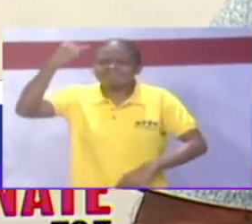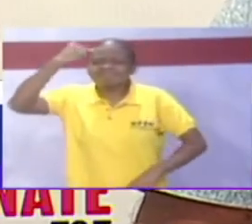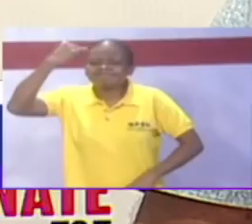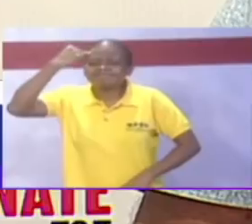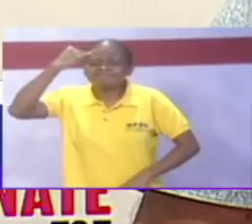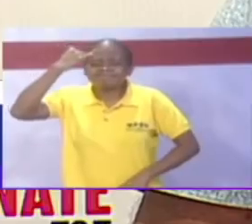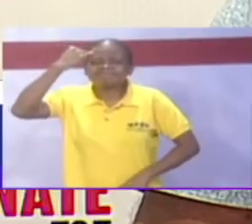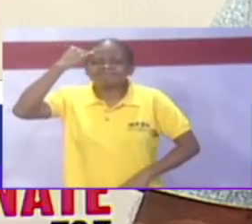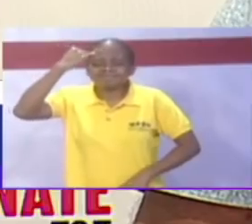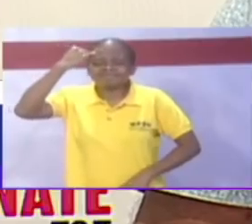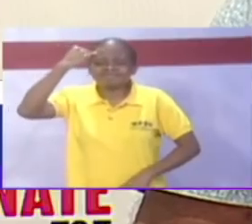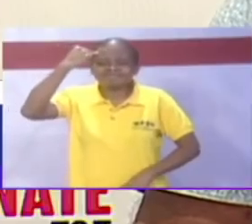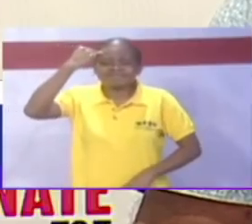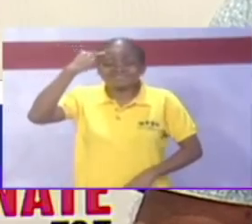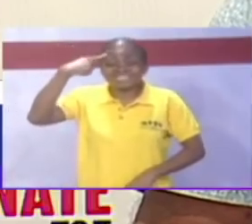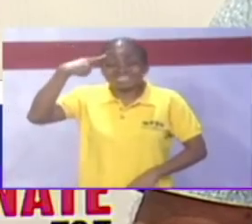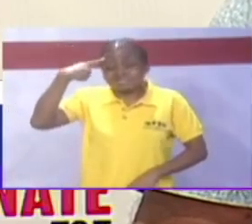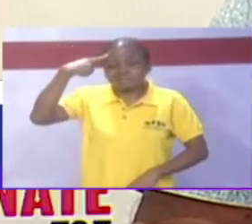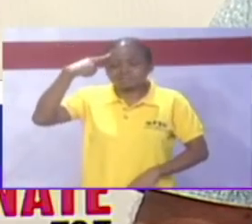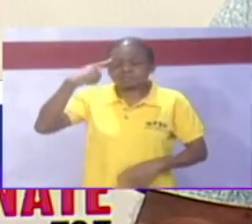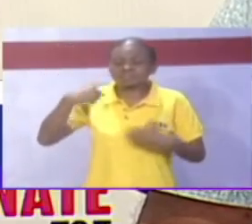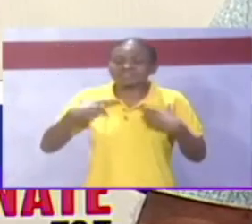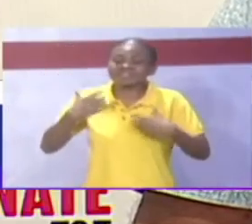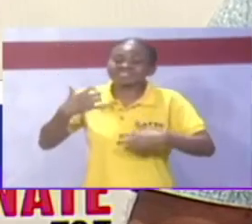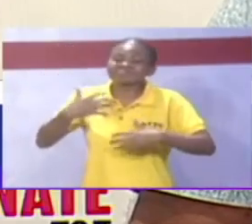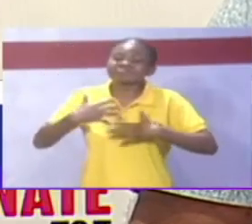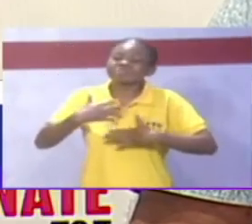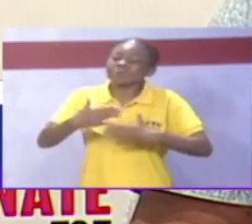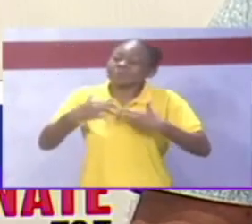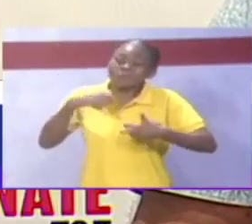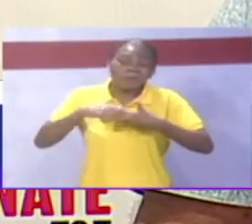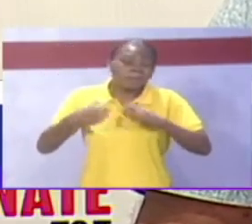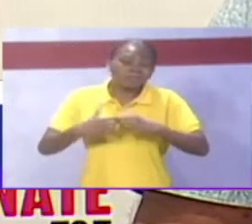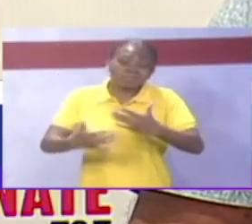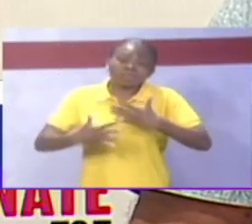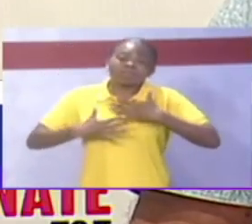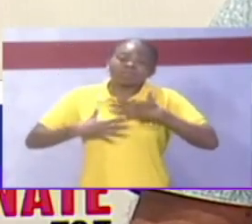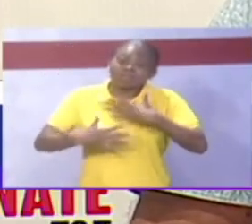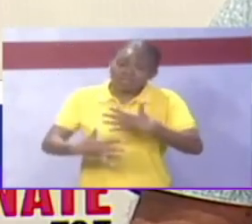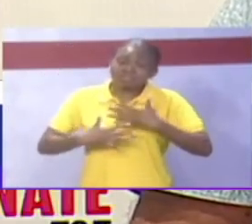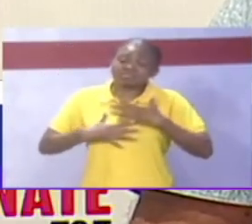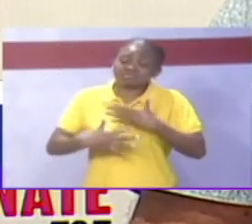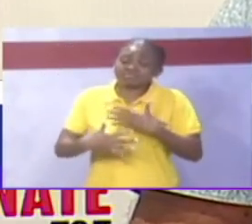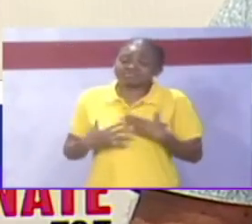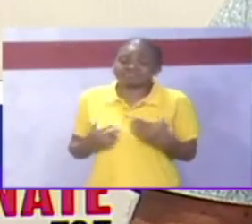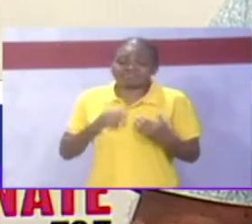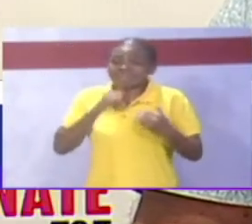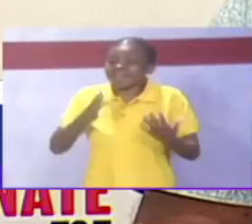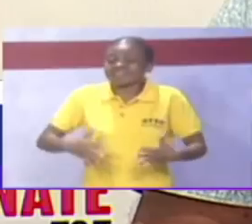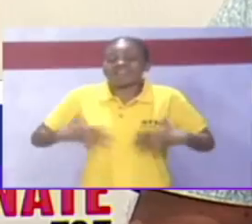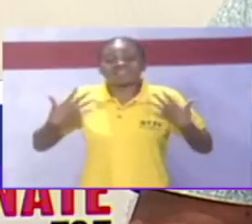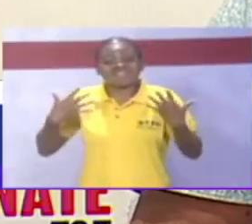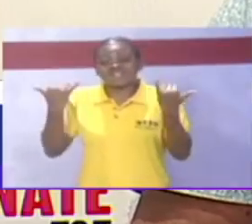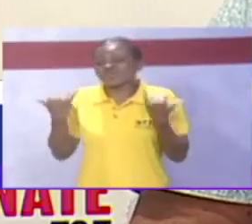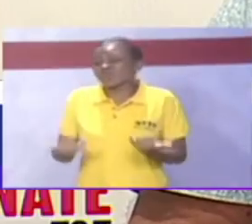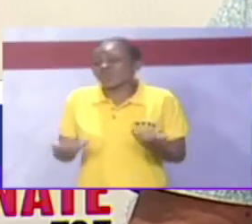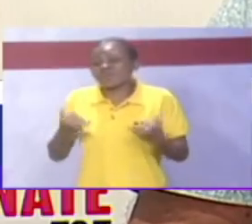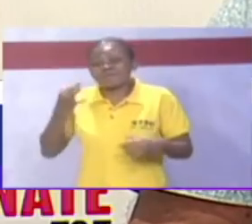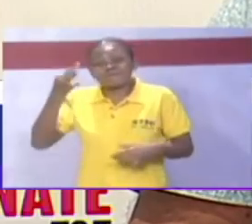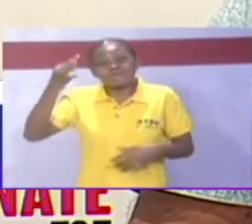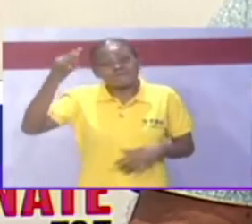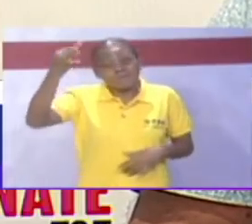life forever. For the rest of my life, it's going to affect me. If there was